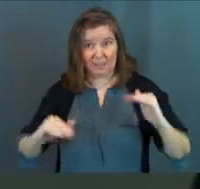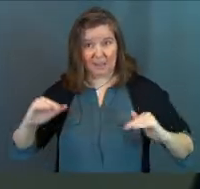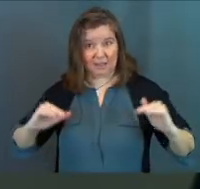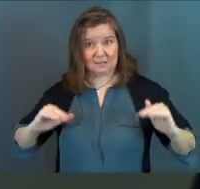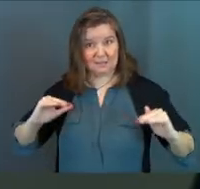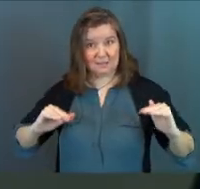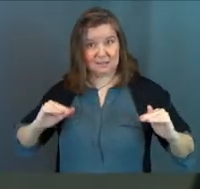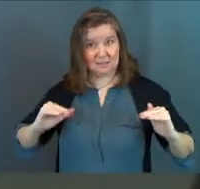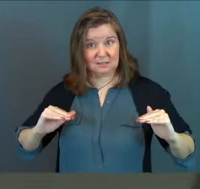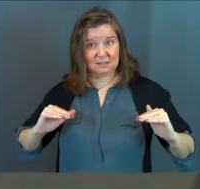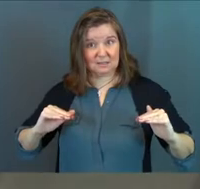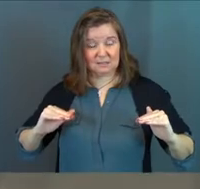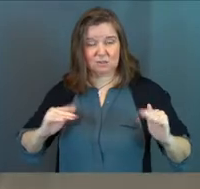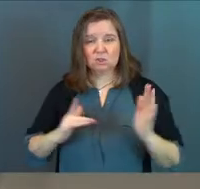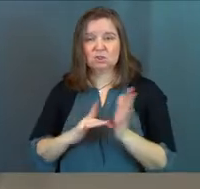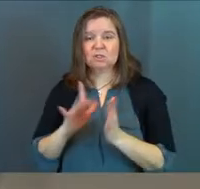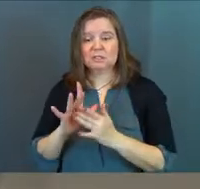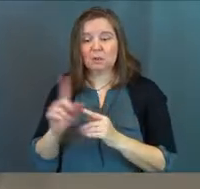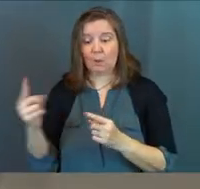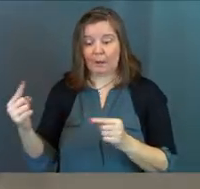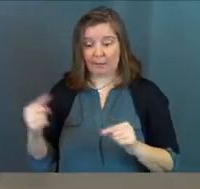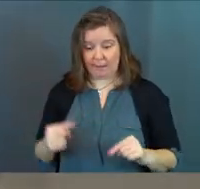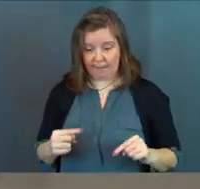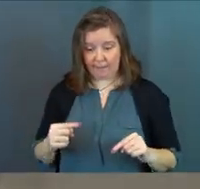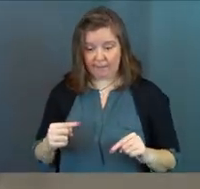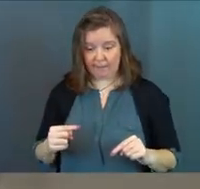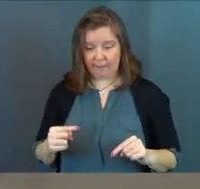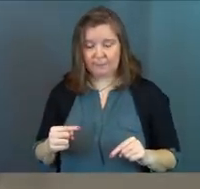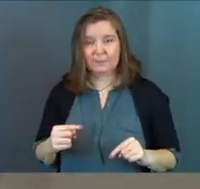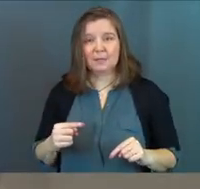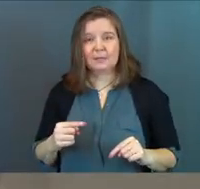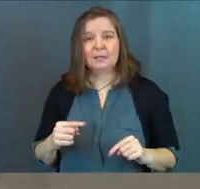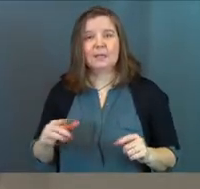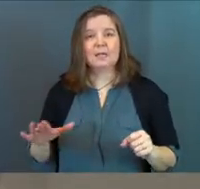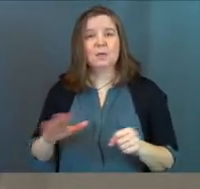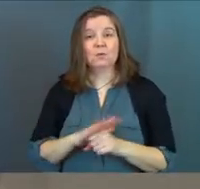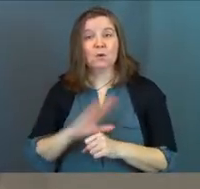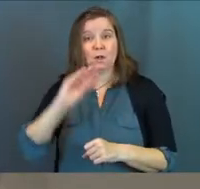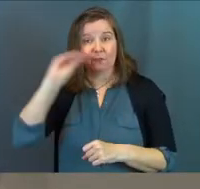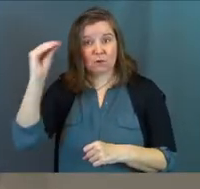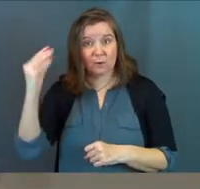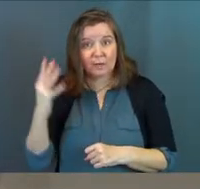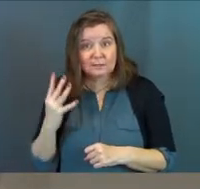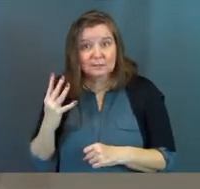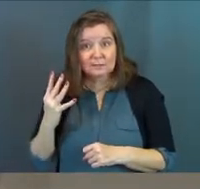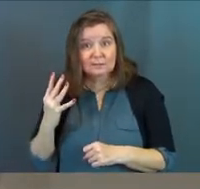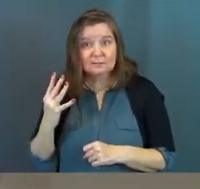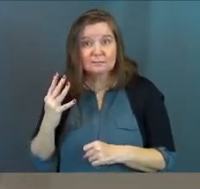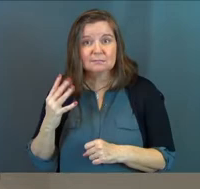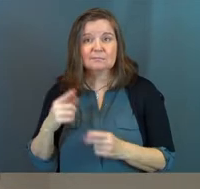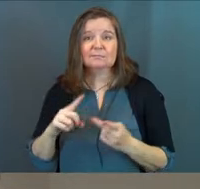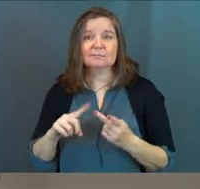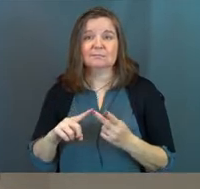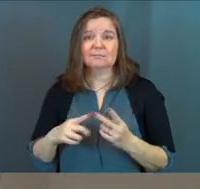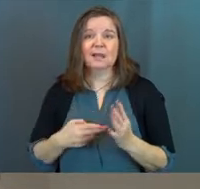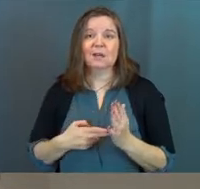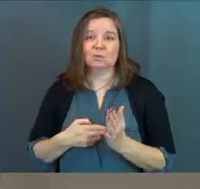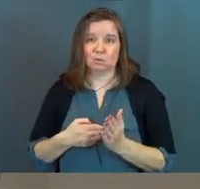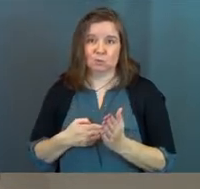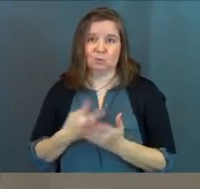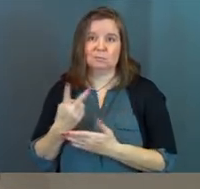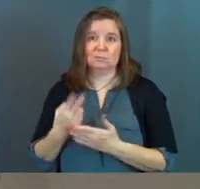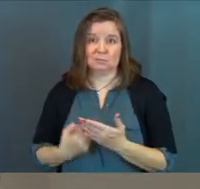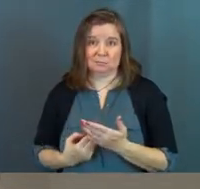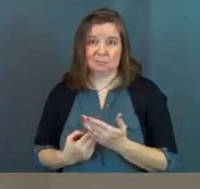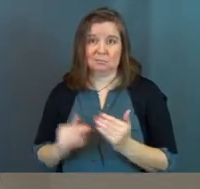there? Jesus, when he came, he was full of grace and truth. He